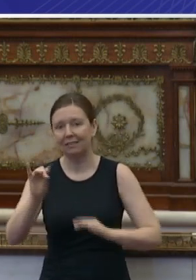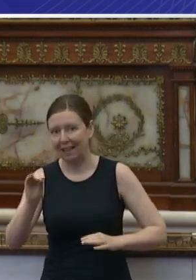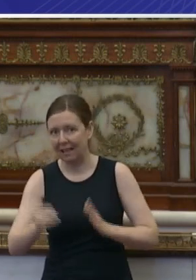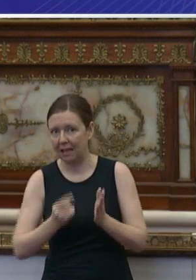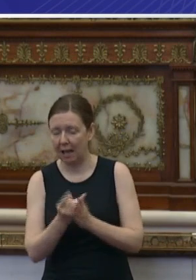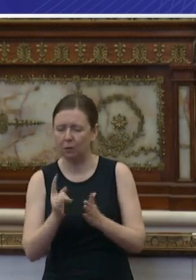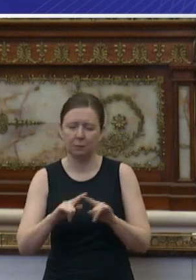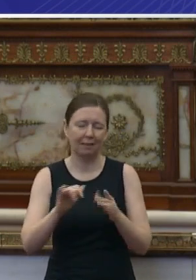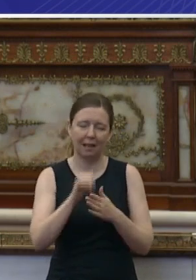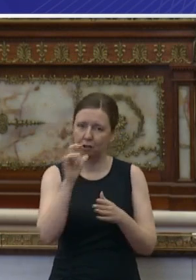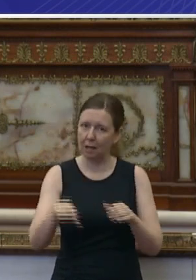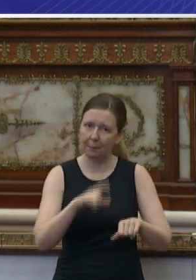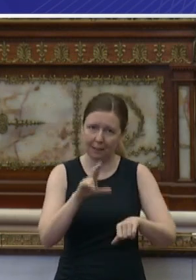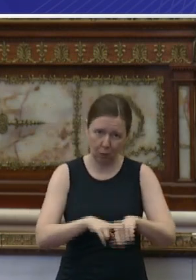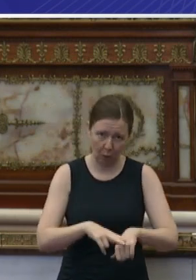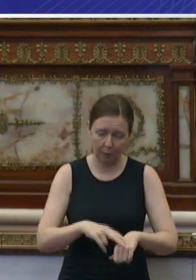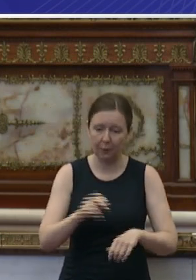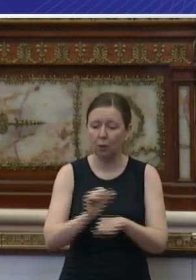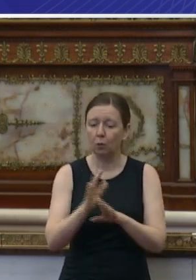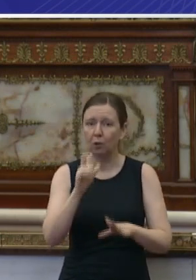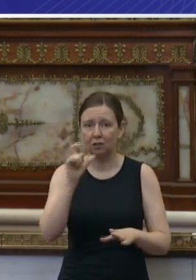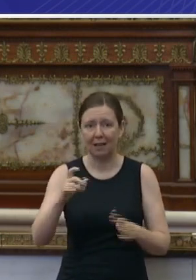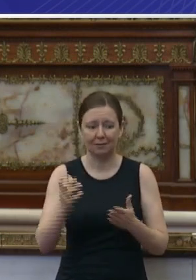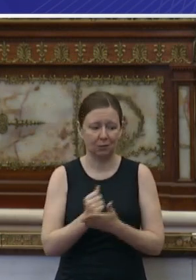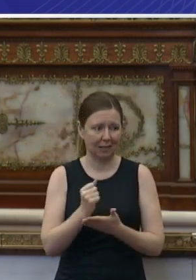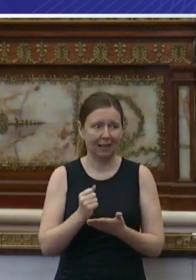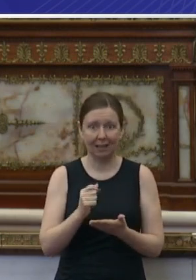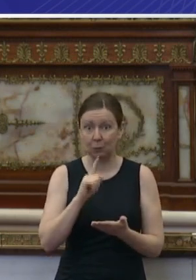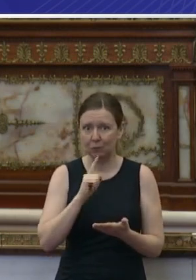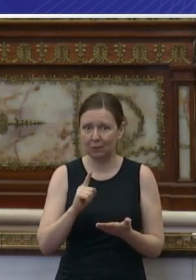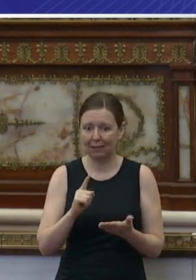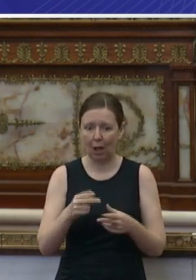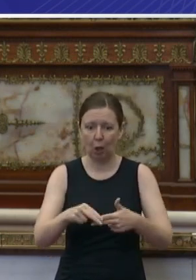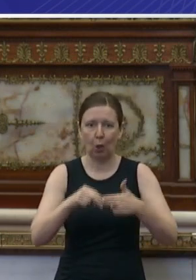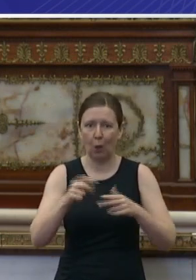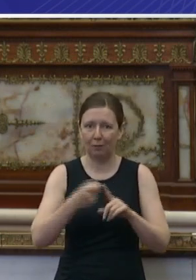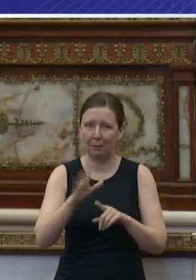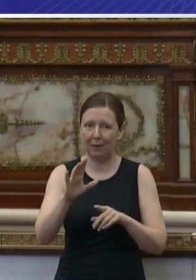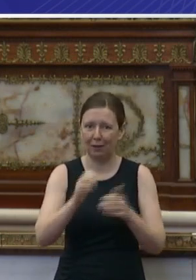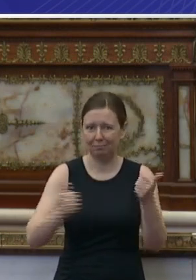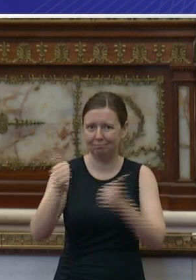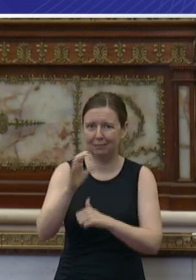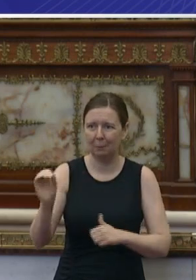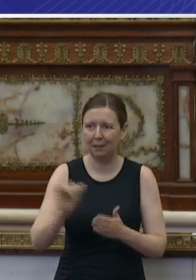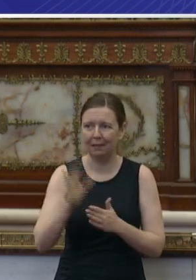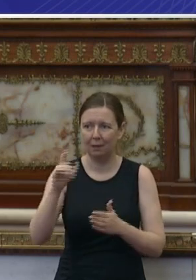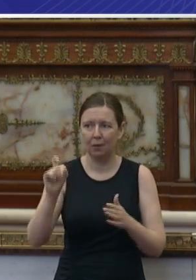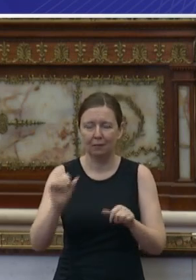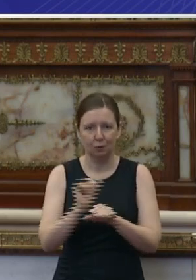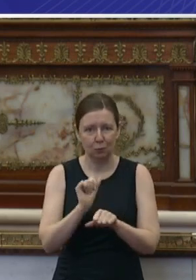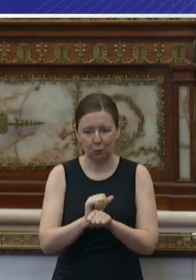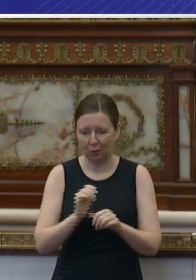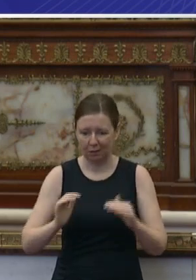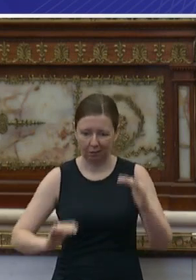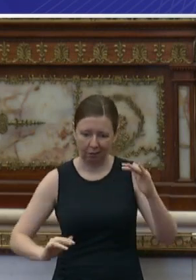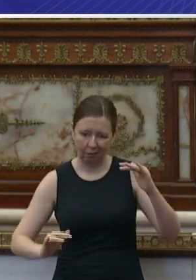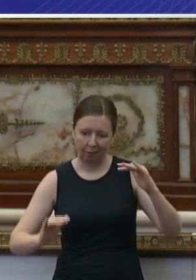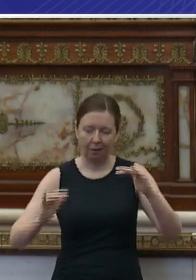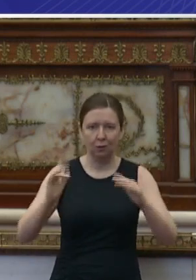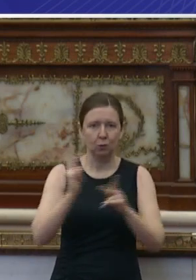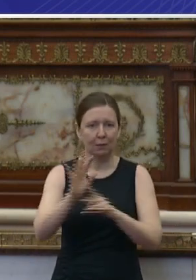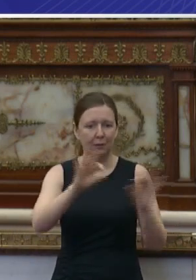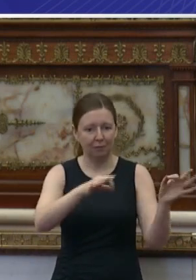But this should not be the norm. Workers should not have to take what is essentially a loan from their employer that they will have to work their way out of in order to keep